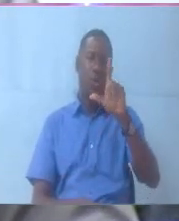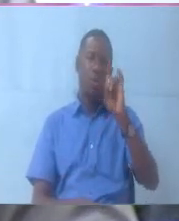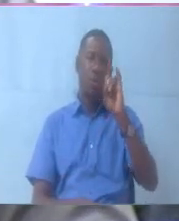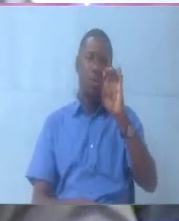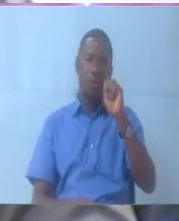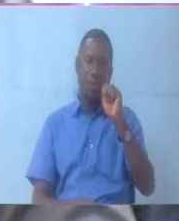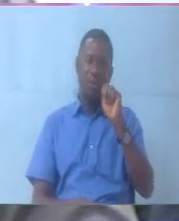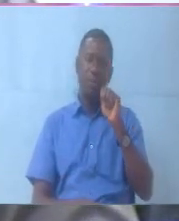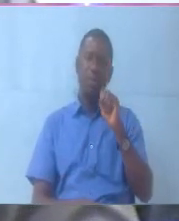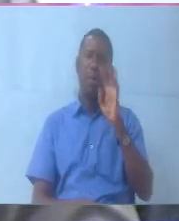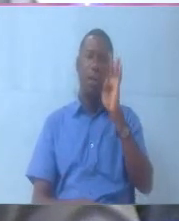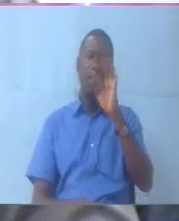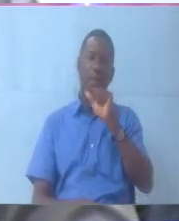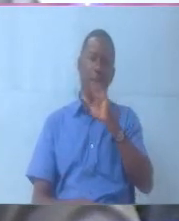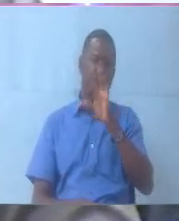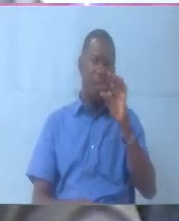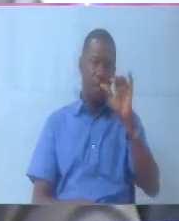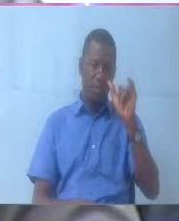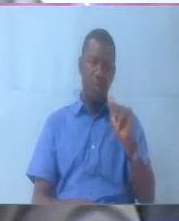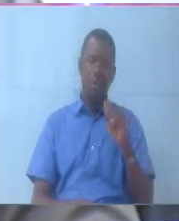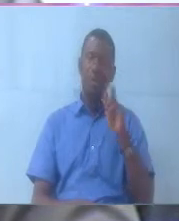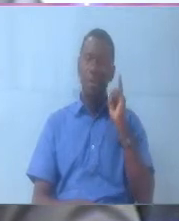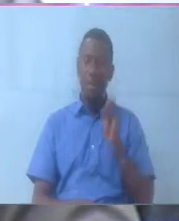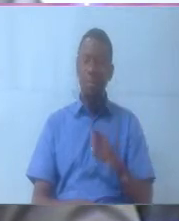that we write a resolution and